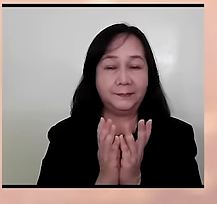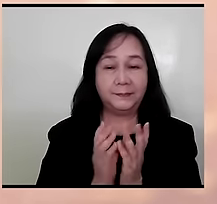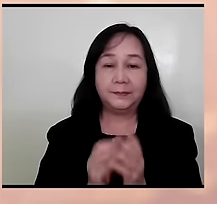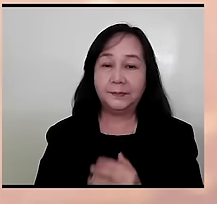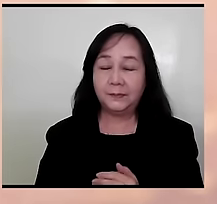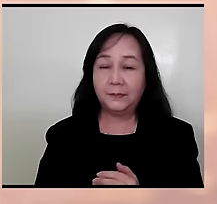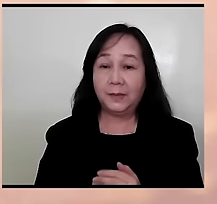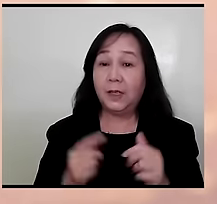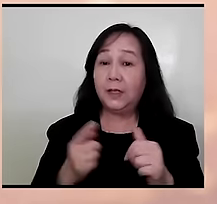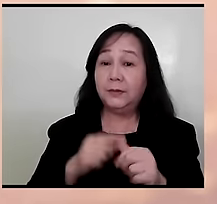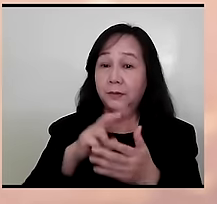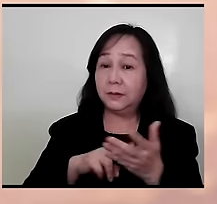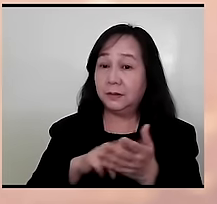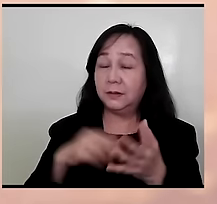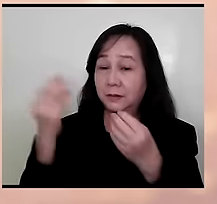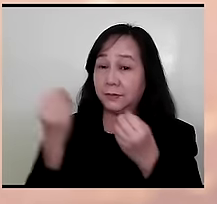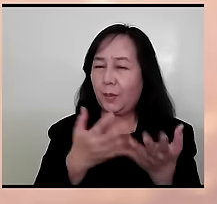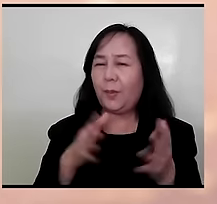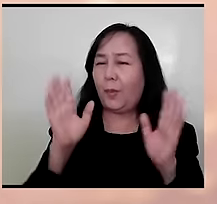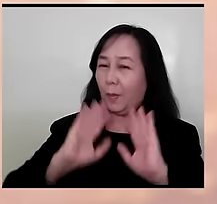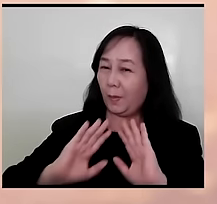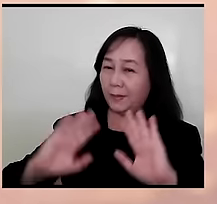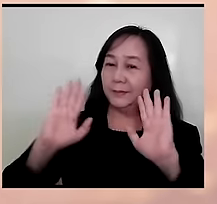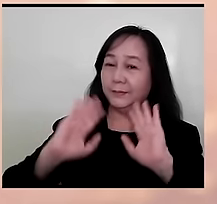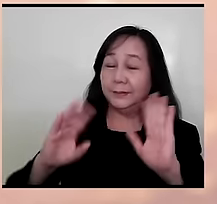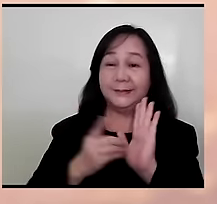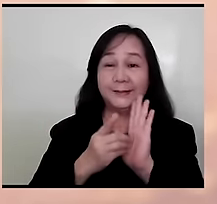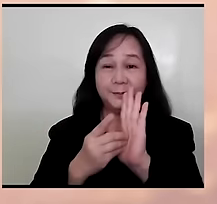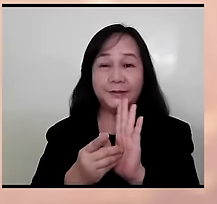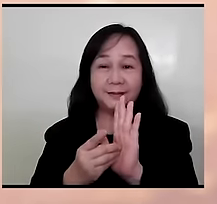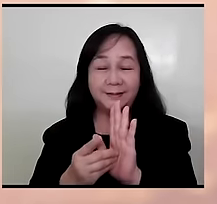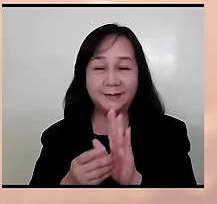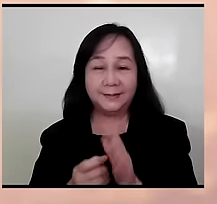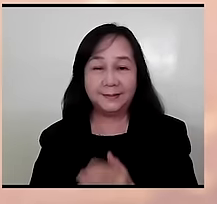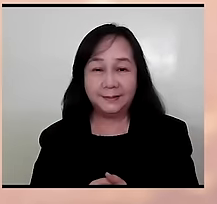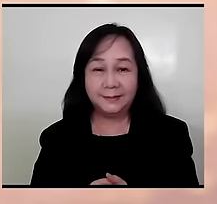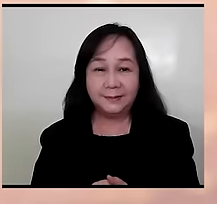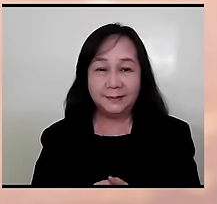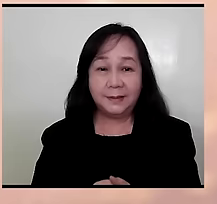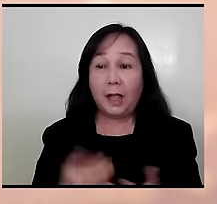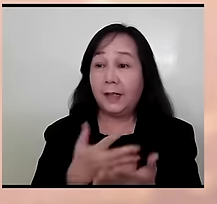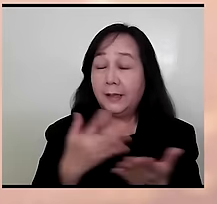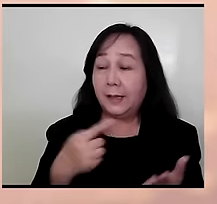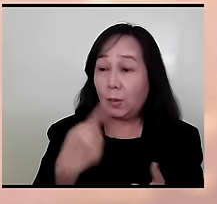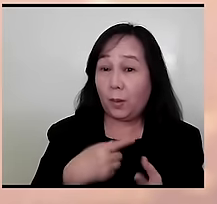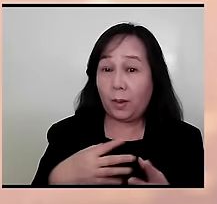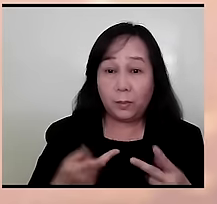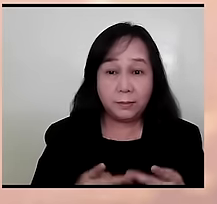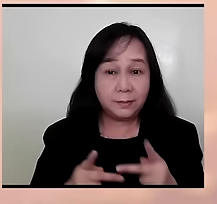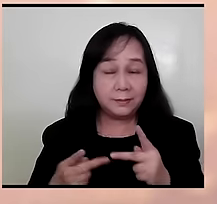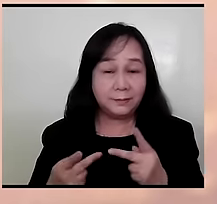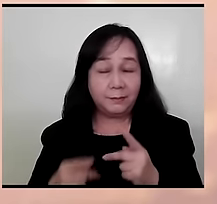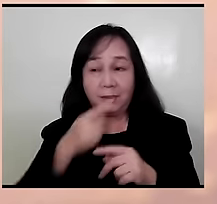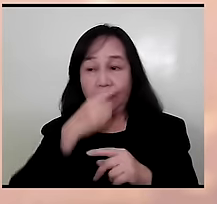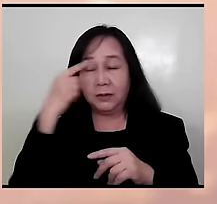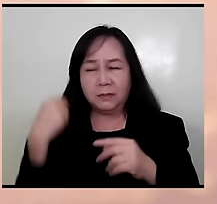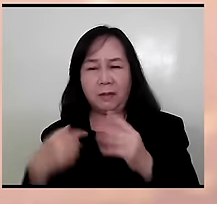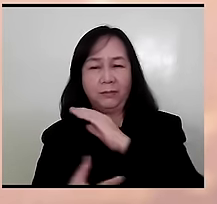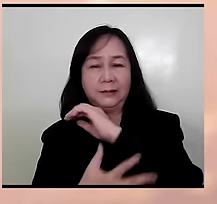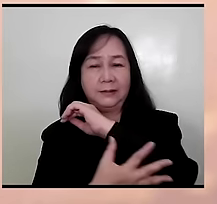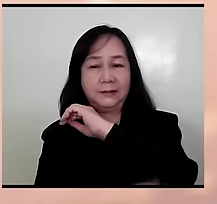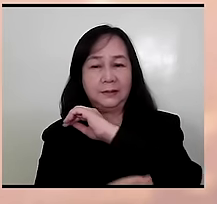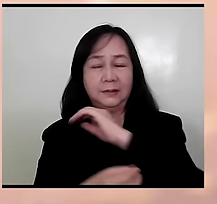The first reading gives us a wonderful description. They who were wounded because of poverty,